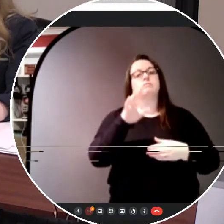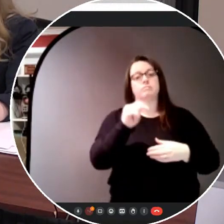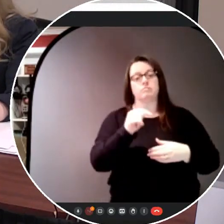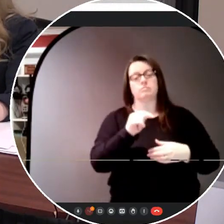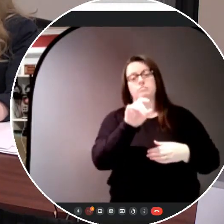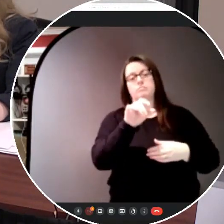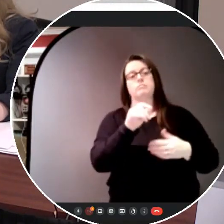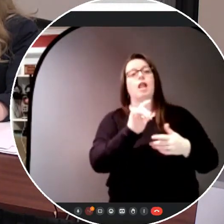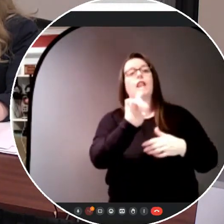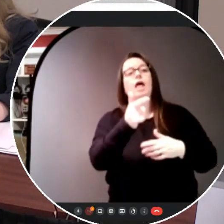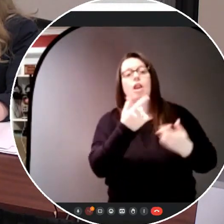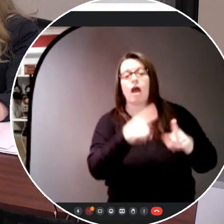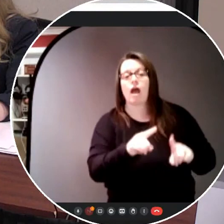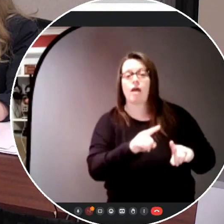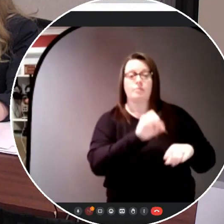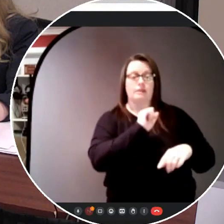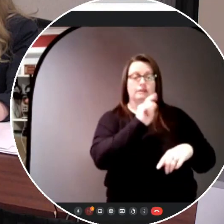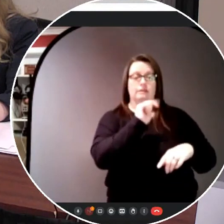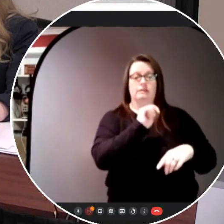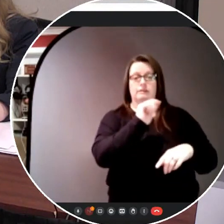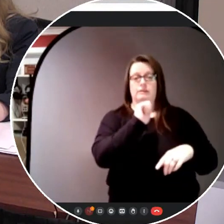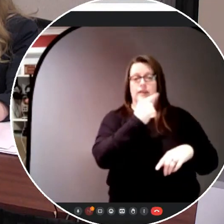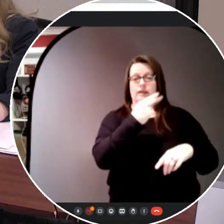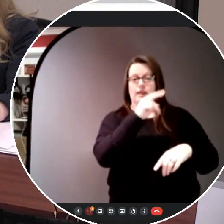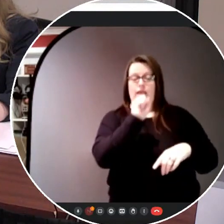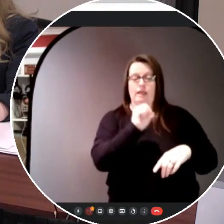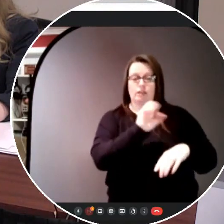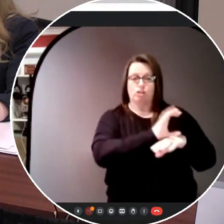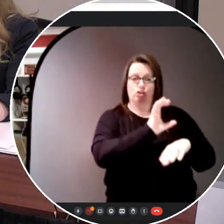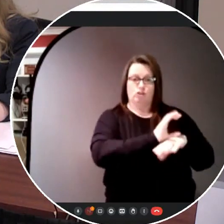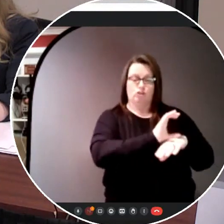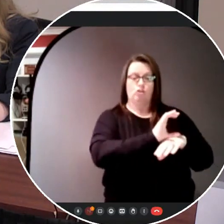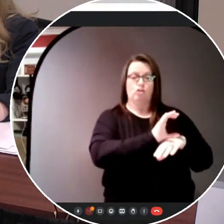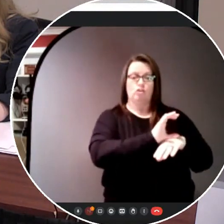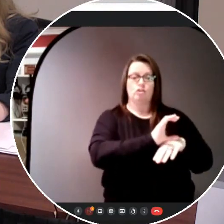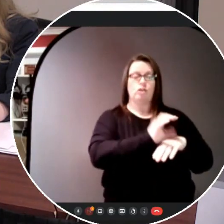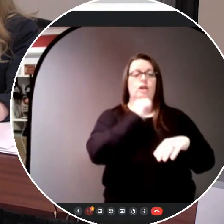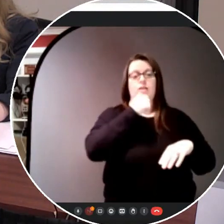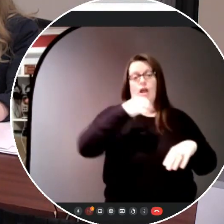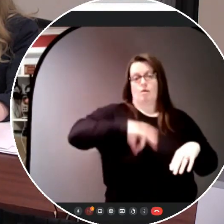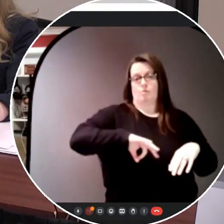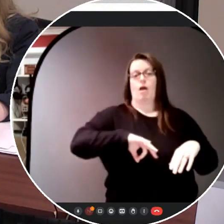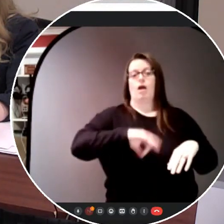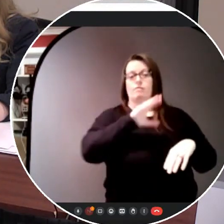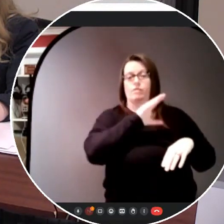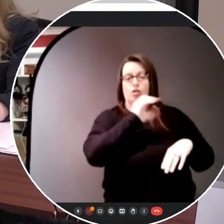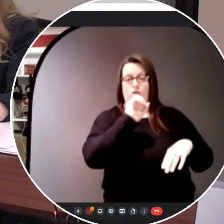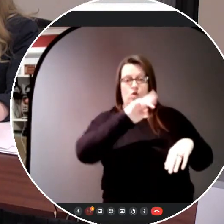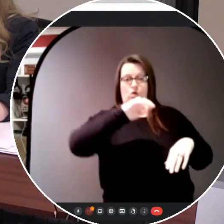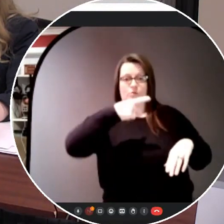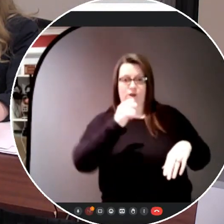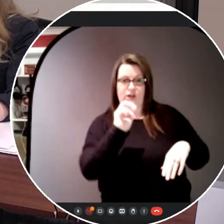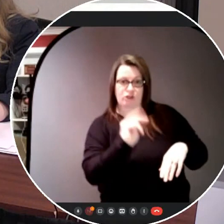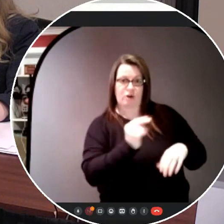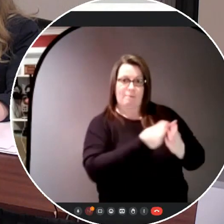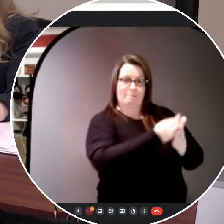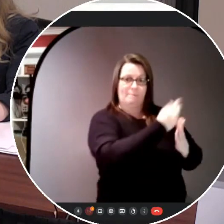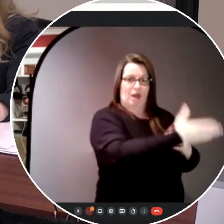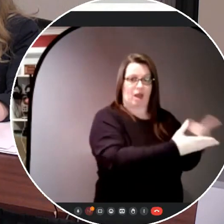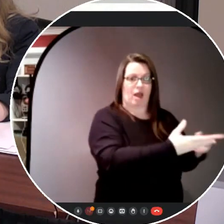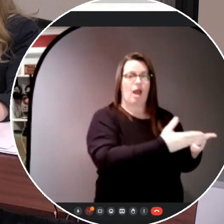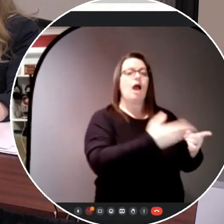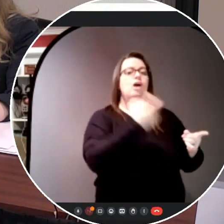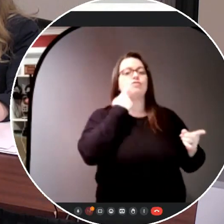Church was bought by a federally registered nonprofit corporation, and that corporation has offered us $10,000